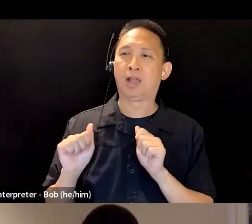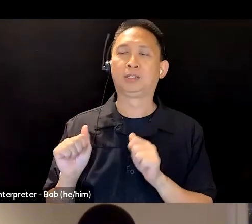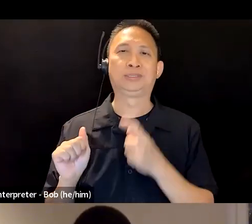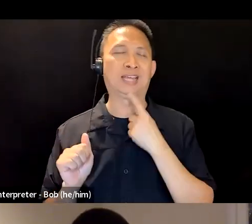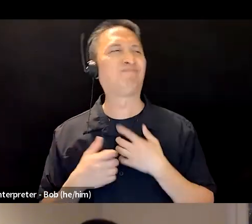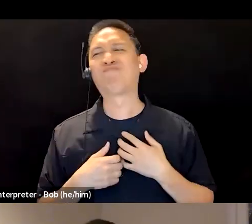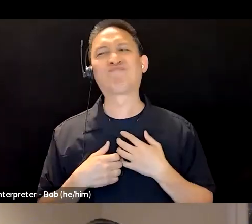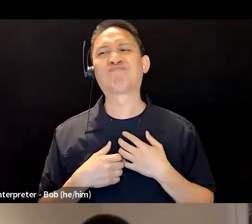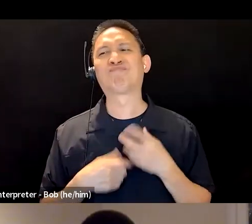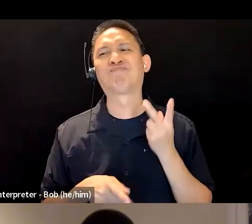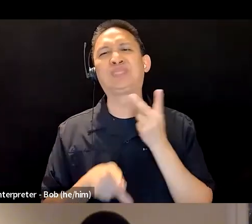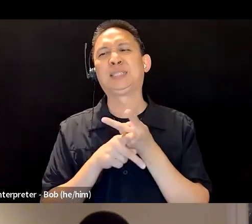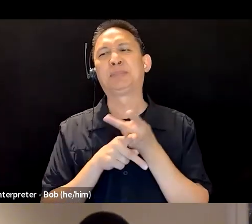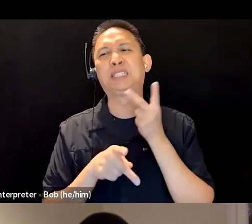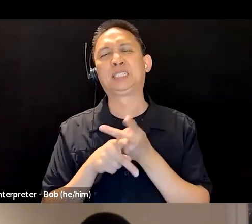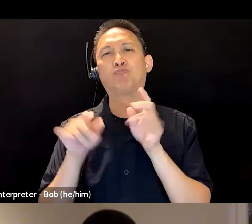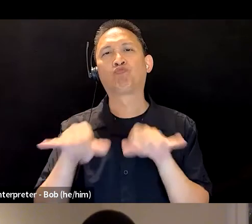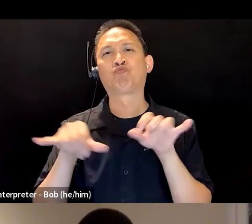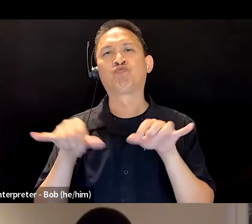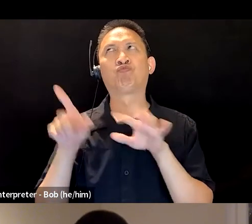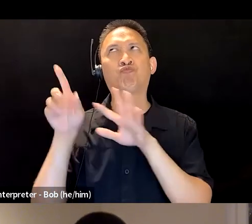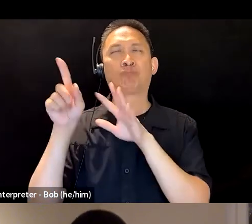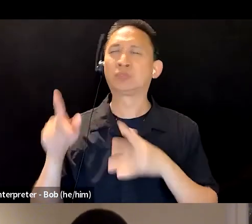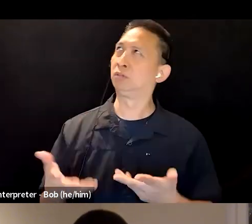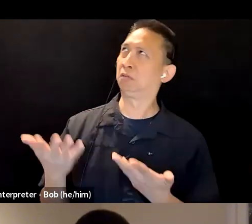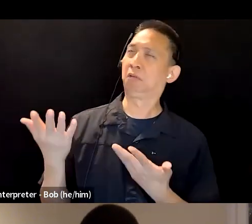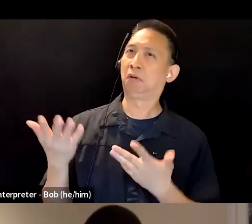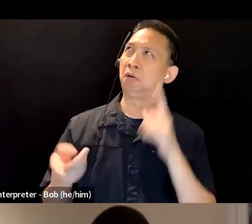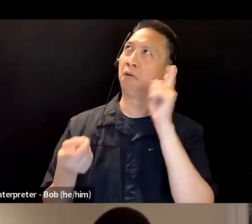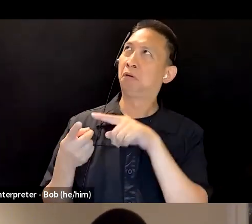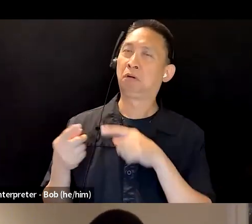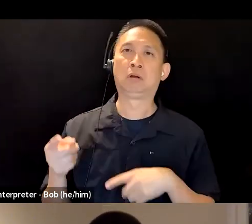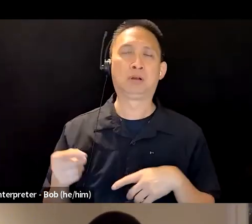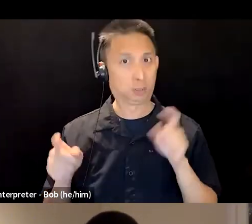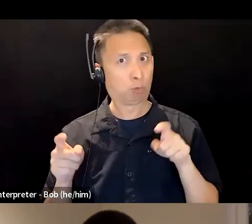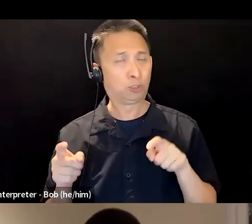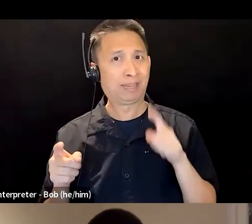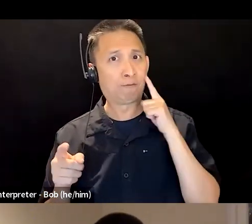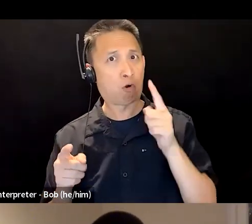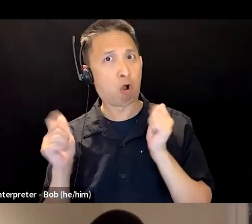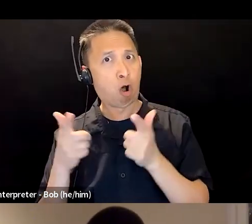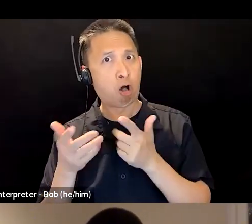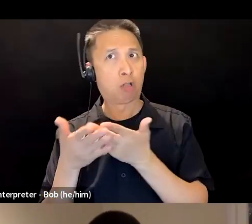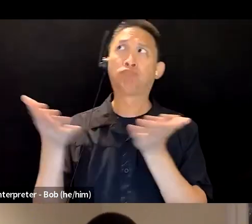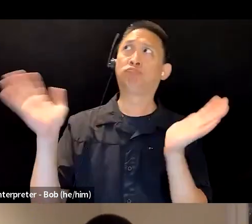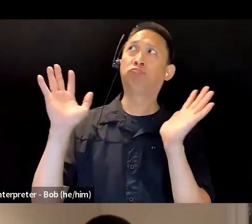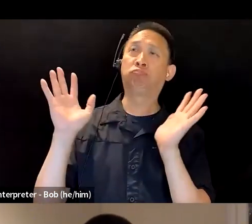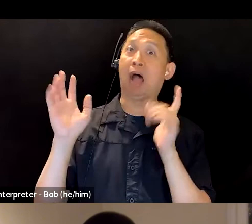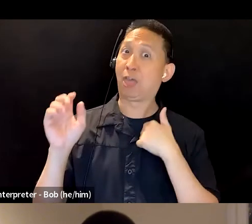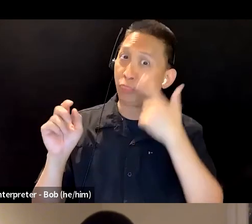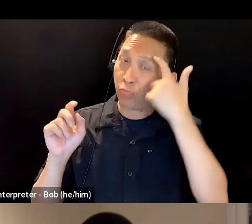too esoteric and wanting to seem as though it's this thing that is for everyone, which, you know, has this, I guess,